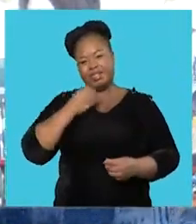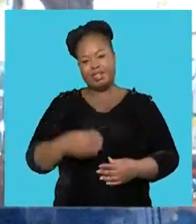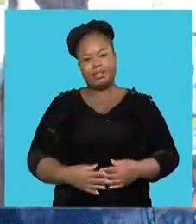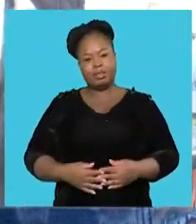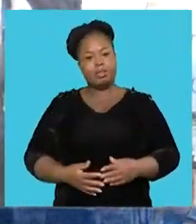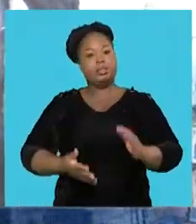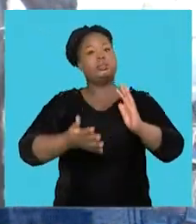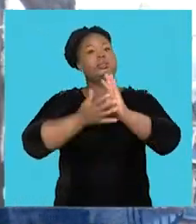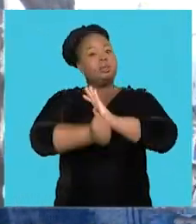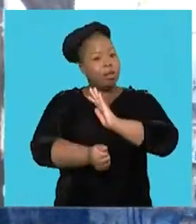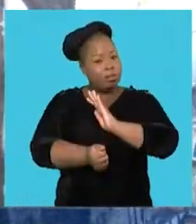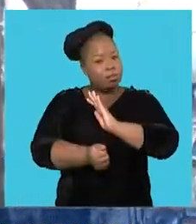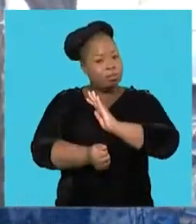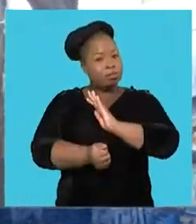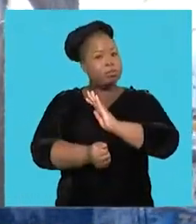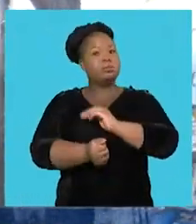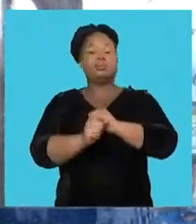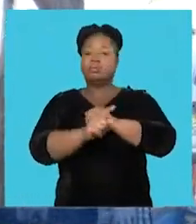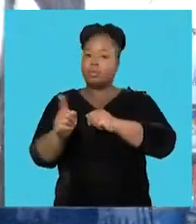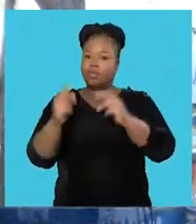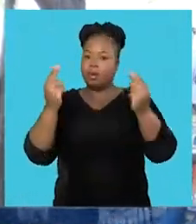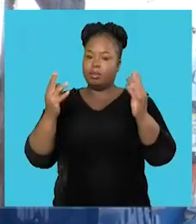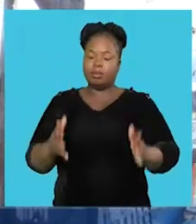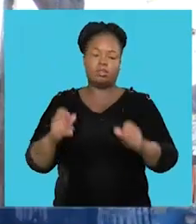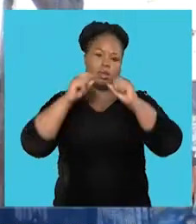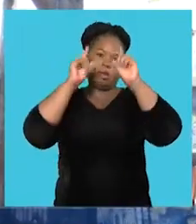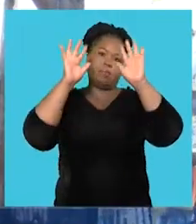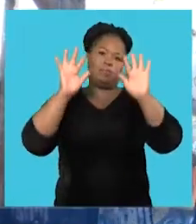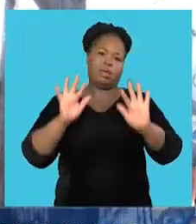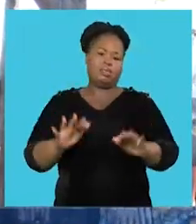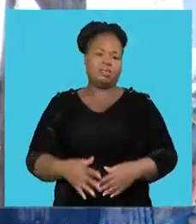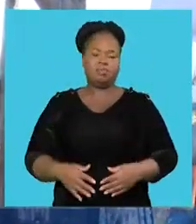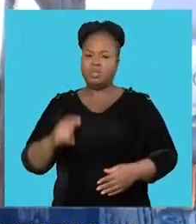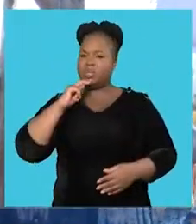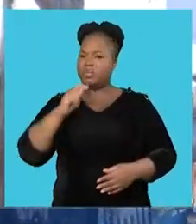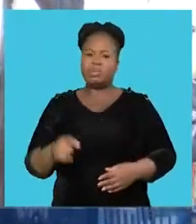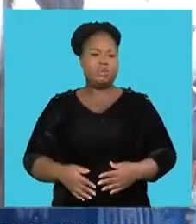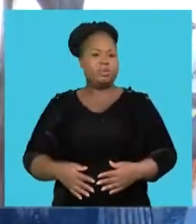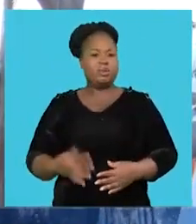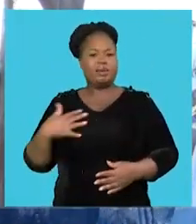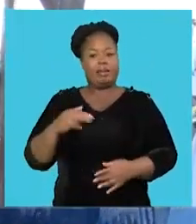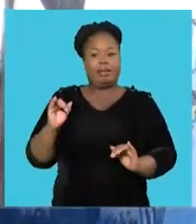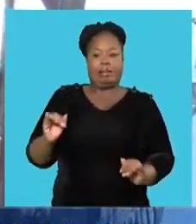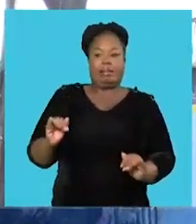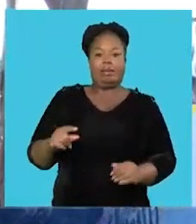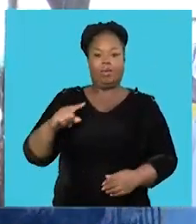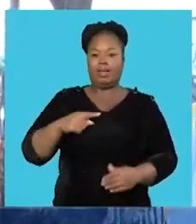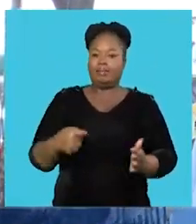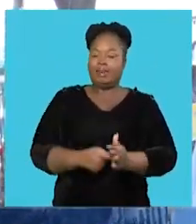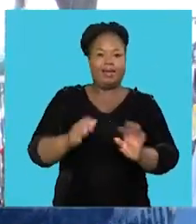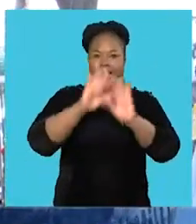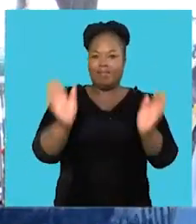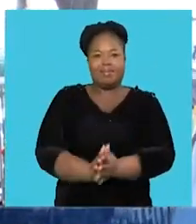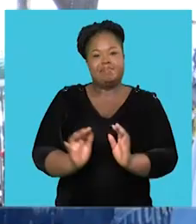talent of the artist is amazing. It's so hard, it's so much, I feel bad that I can't buy